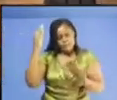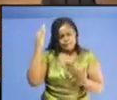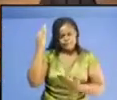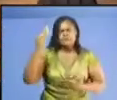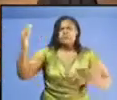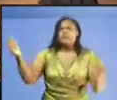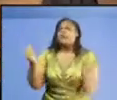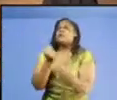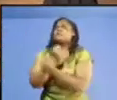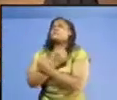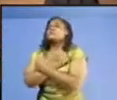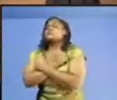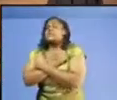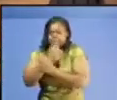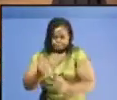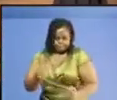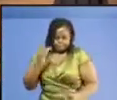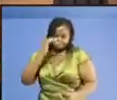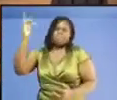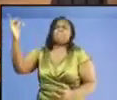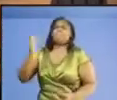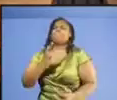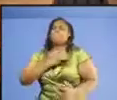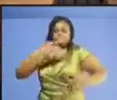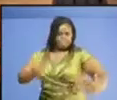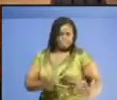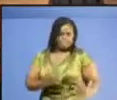God. I love your